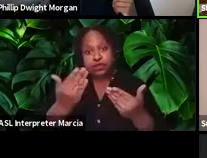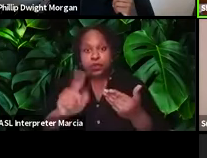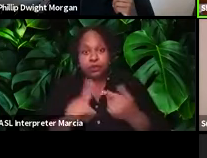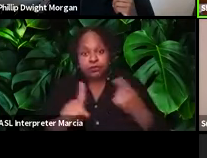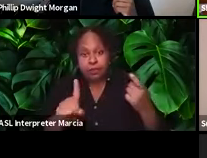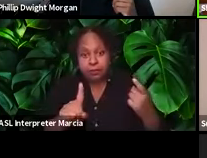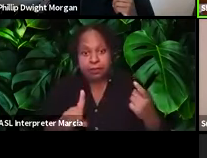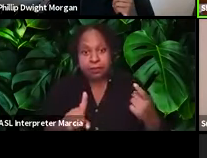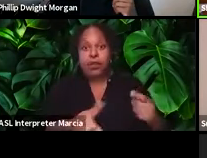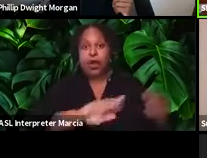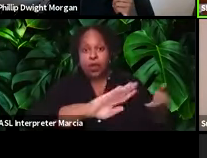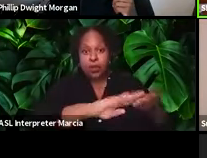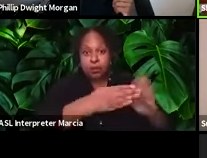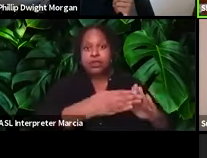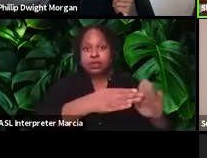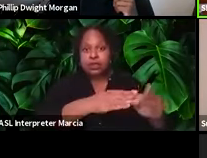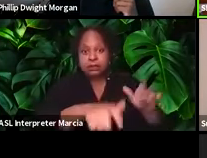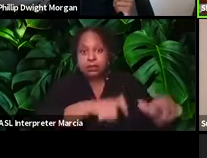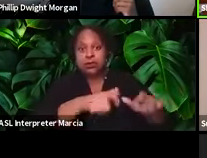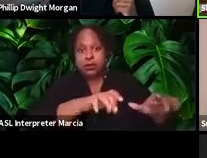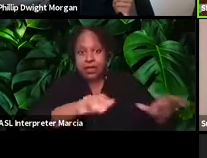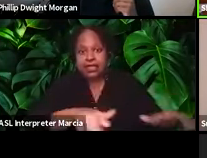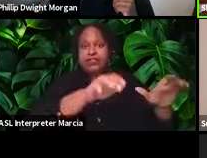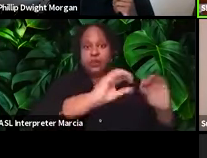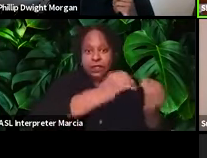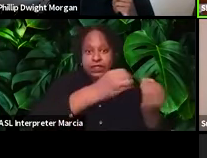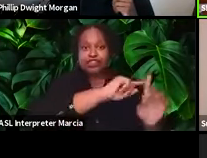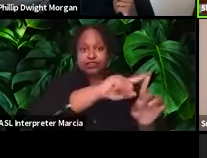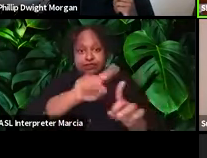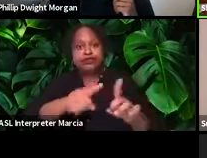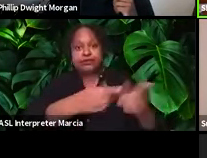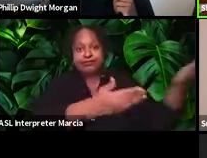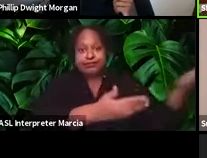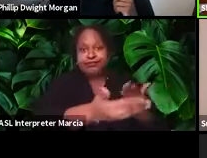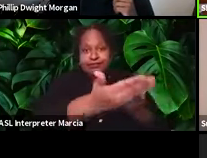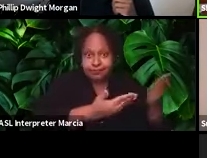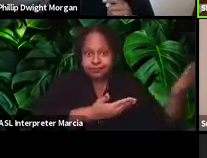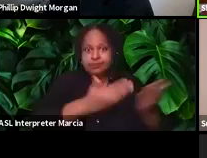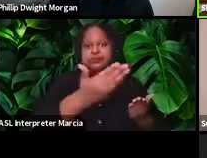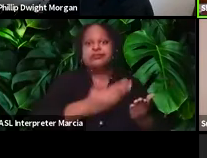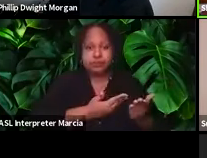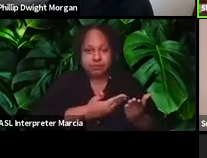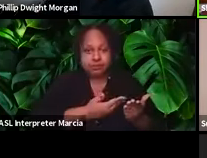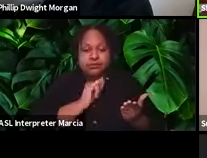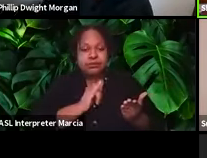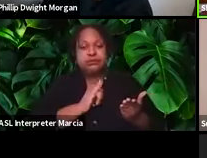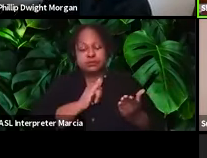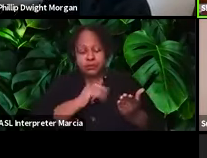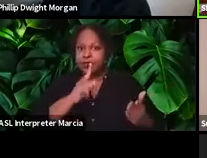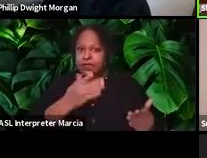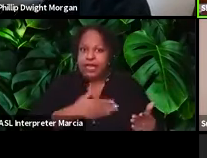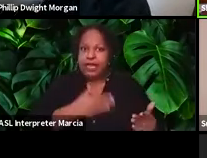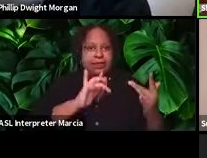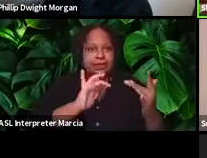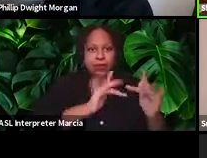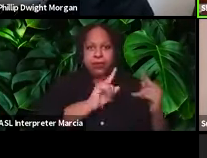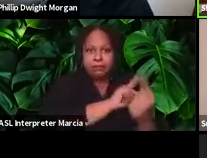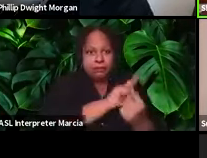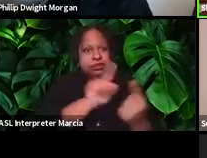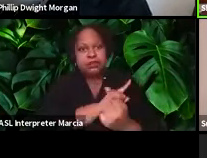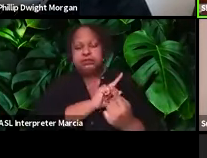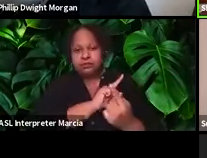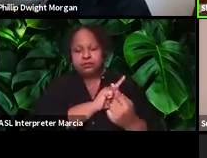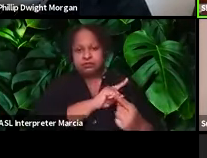the community activists, organizations, students, and I was really happy.